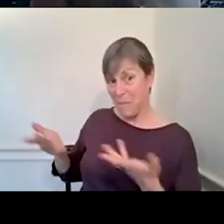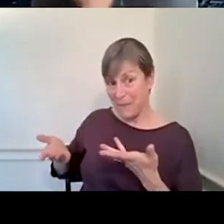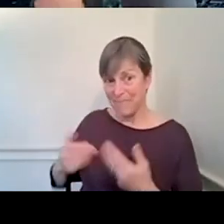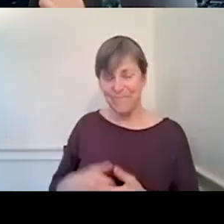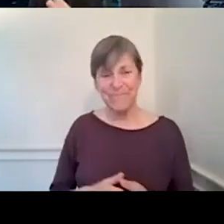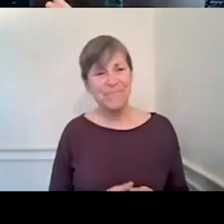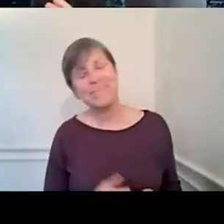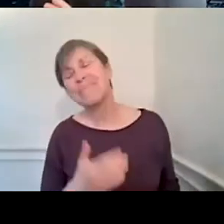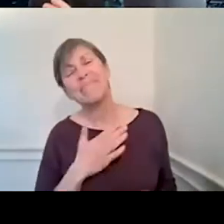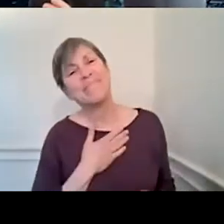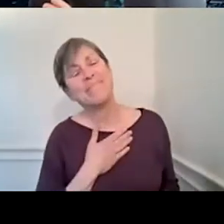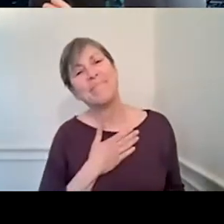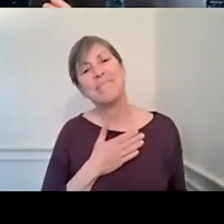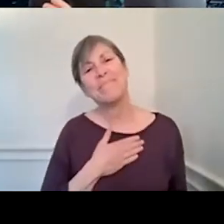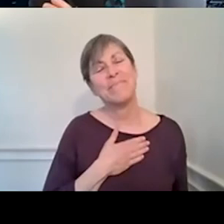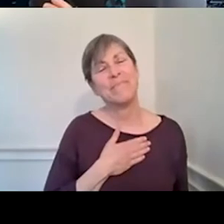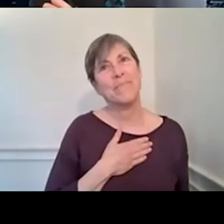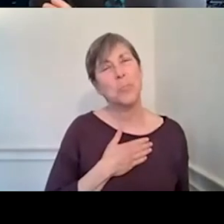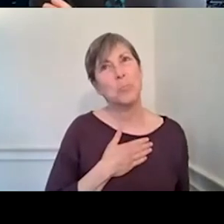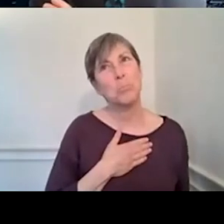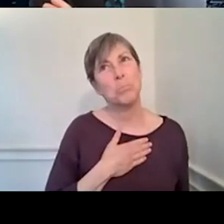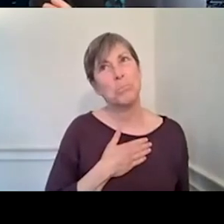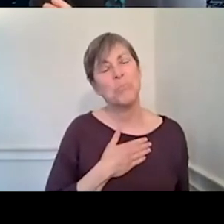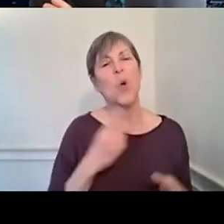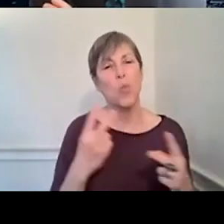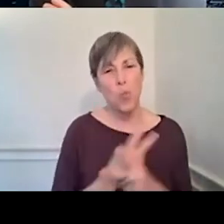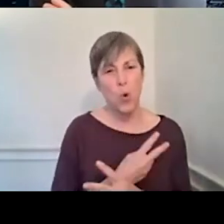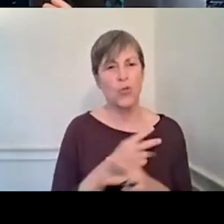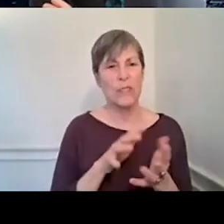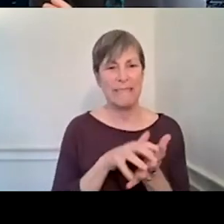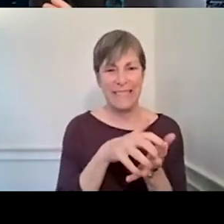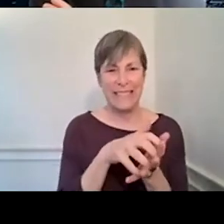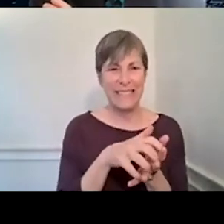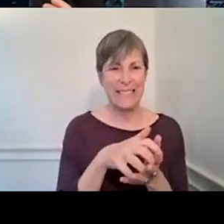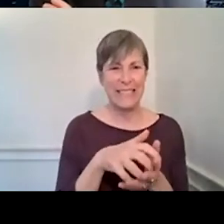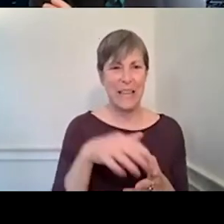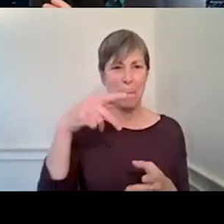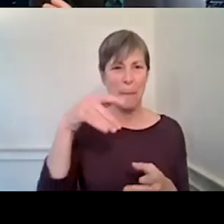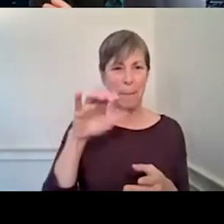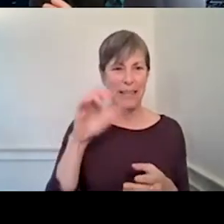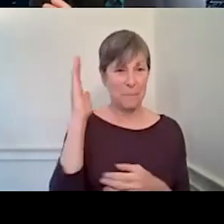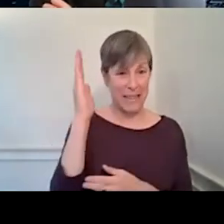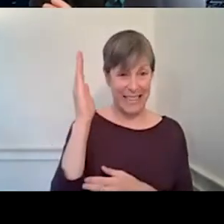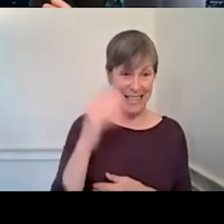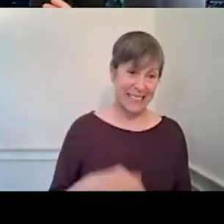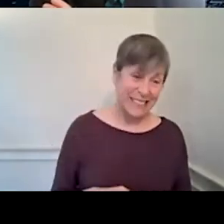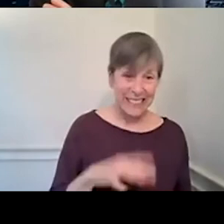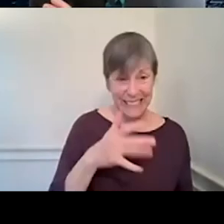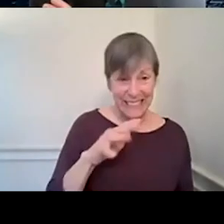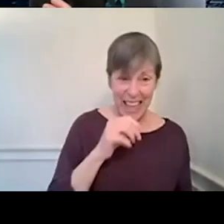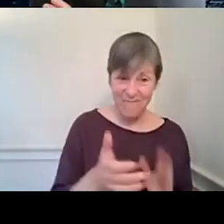My biggest negative has always been public speaking. I would tell my 20-year-old